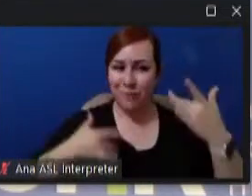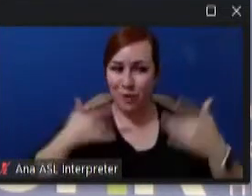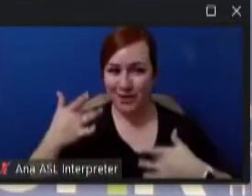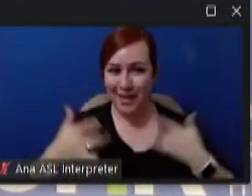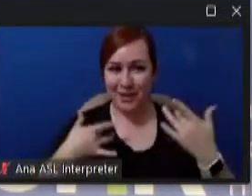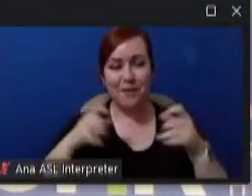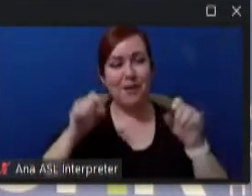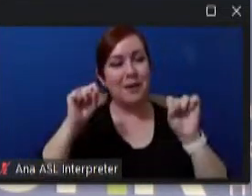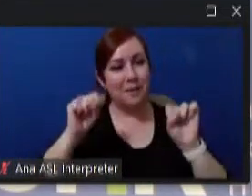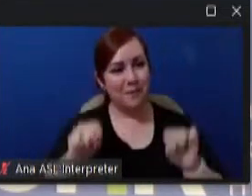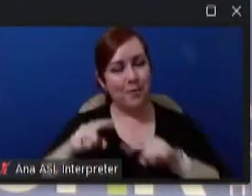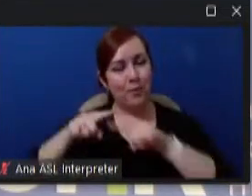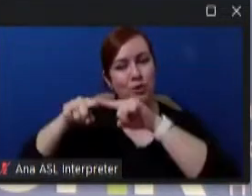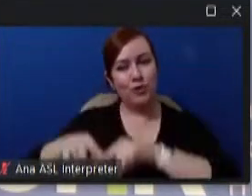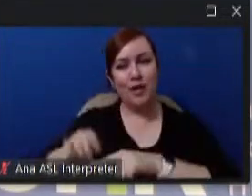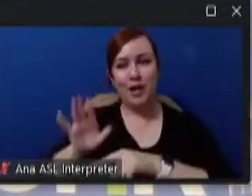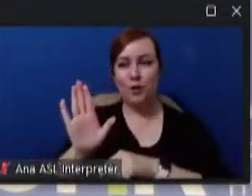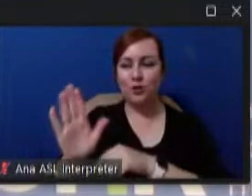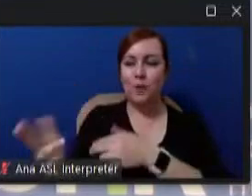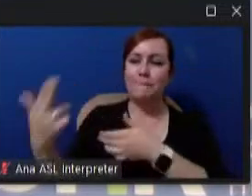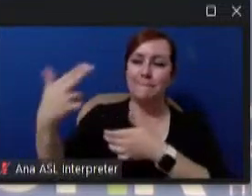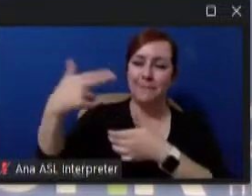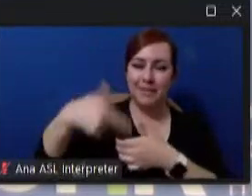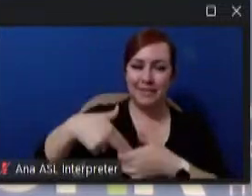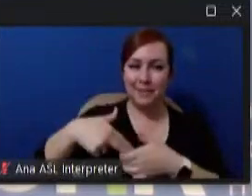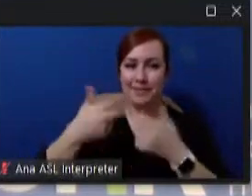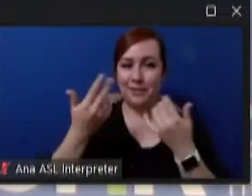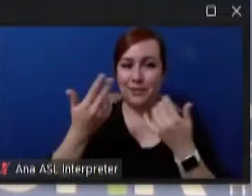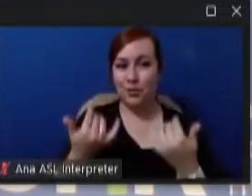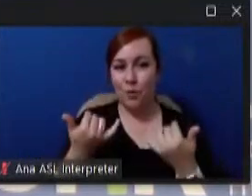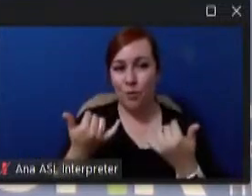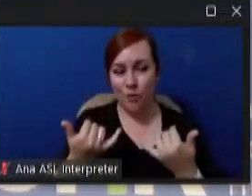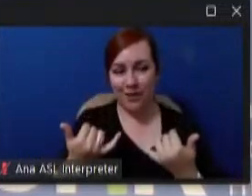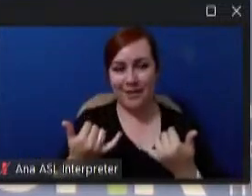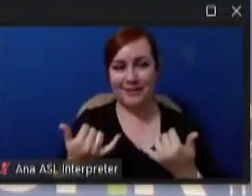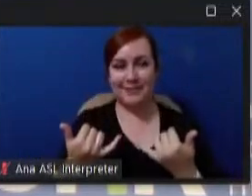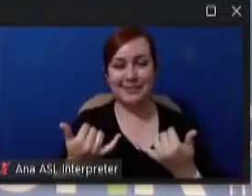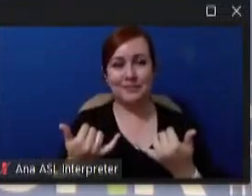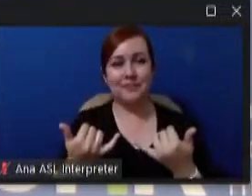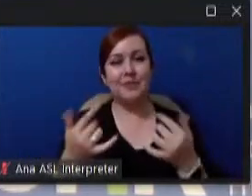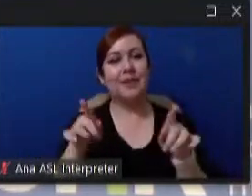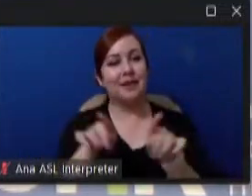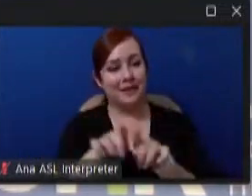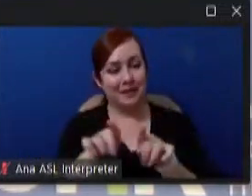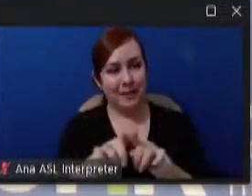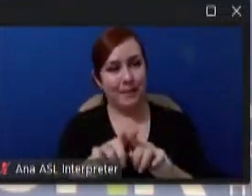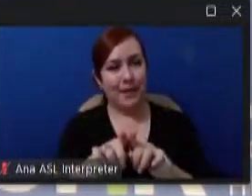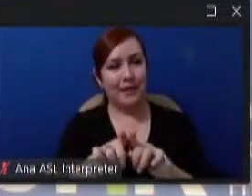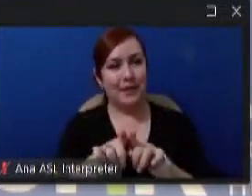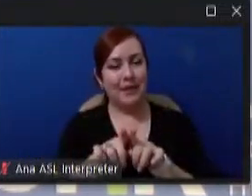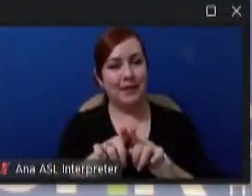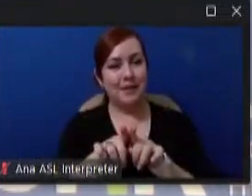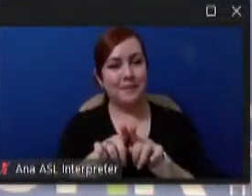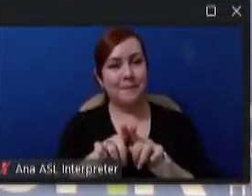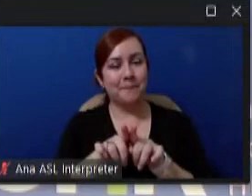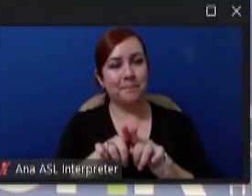We are very pleased to have him joining us at this hearing this afternoon.